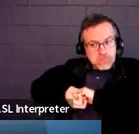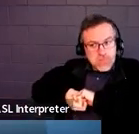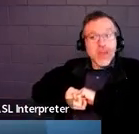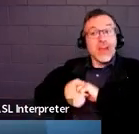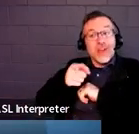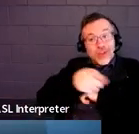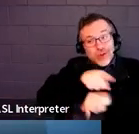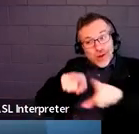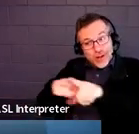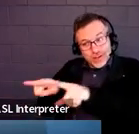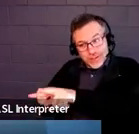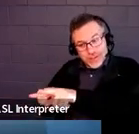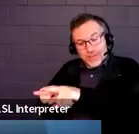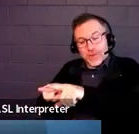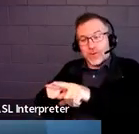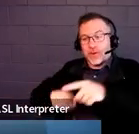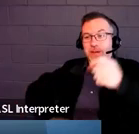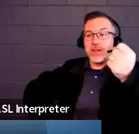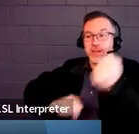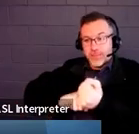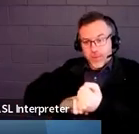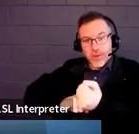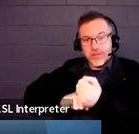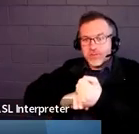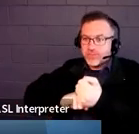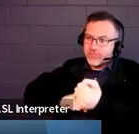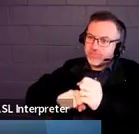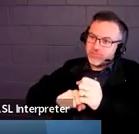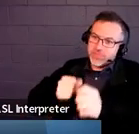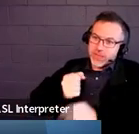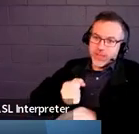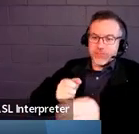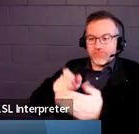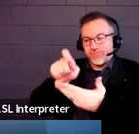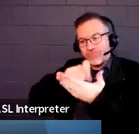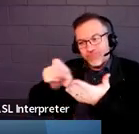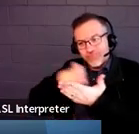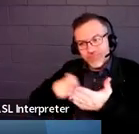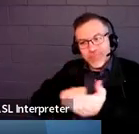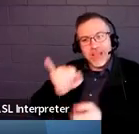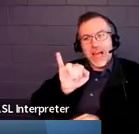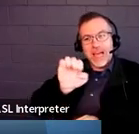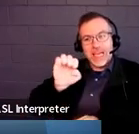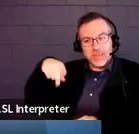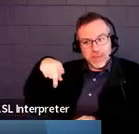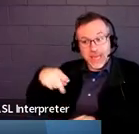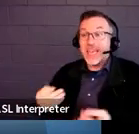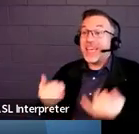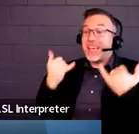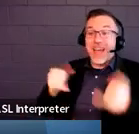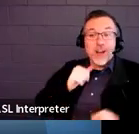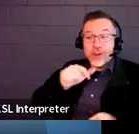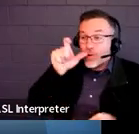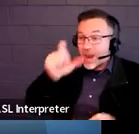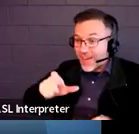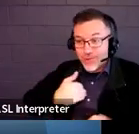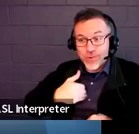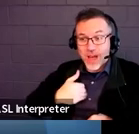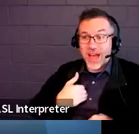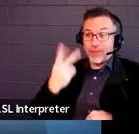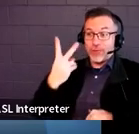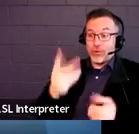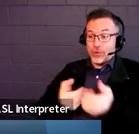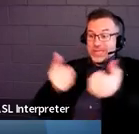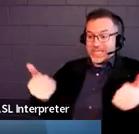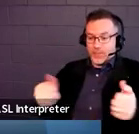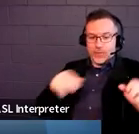supporting development of that IEP. Because you now know you do not have to do separate assessments. You